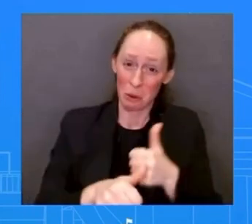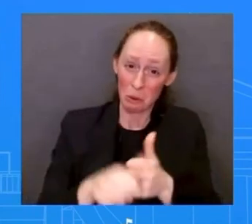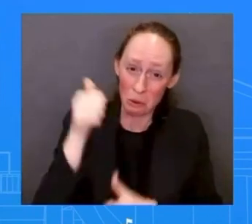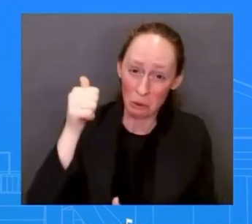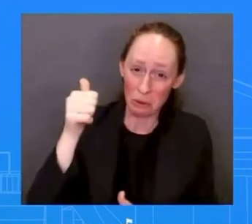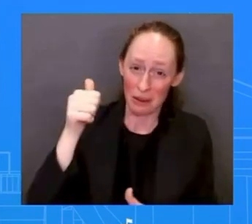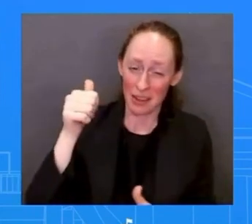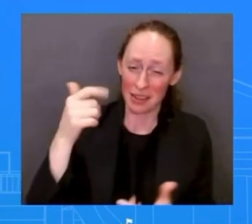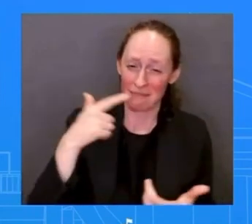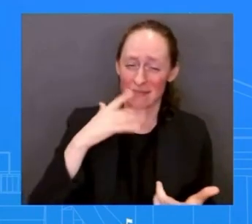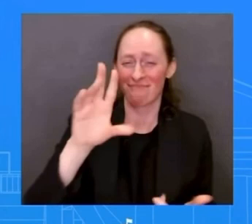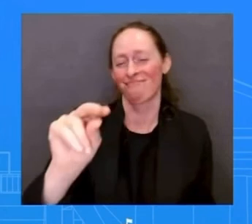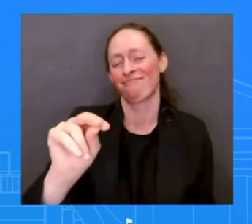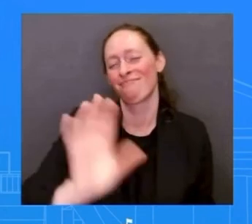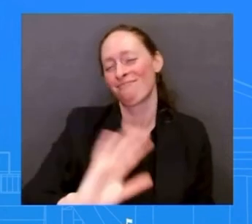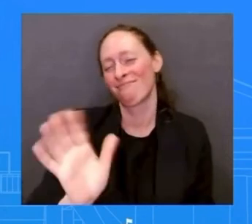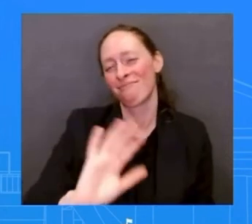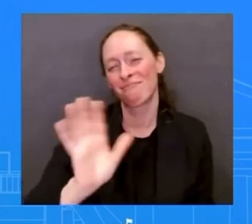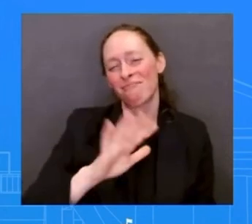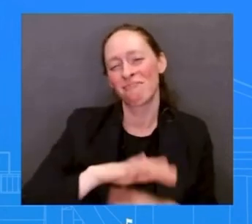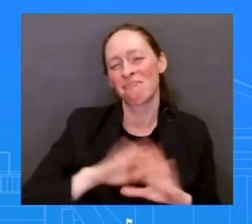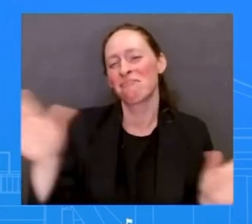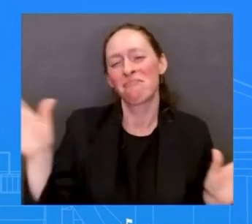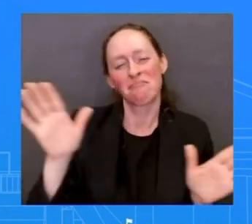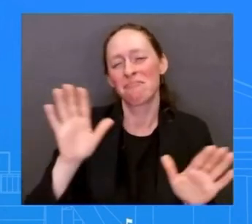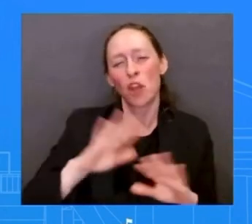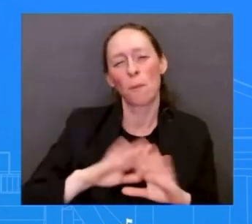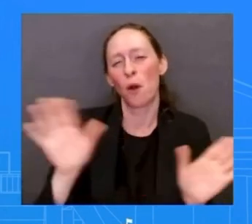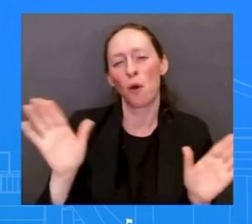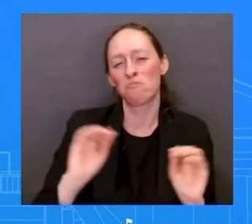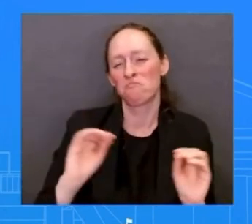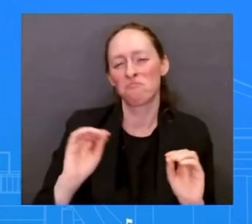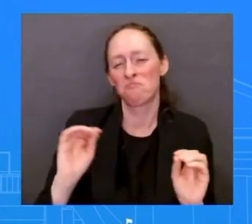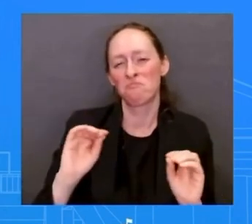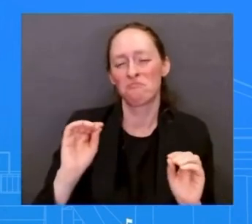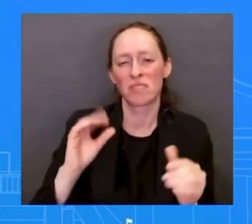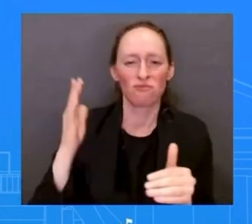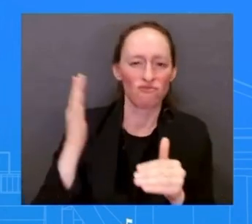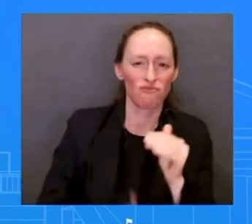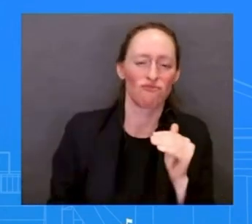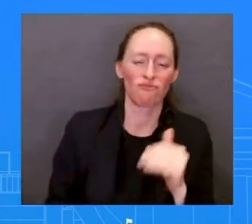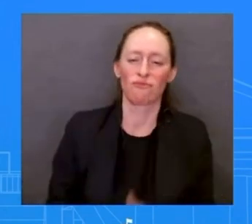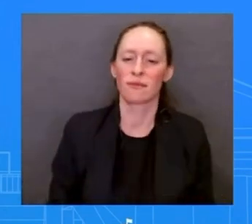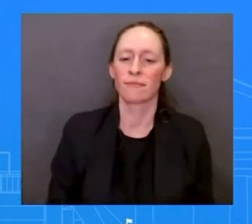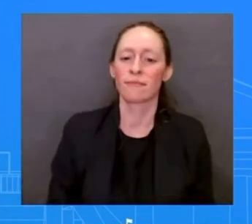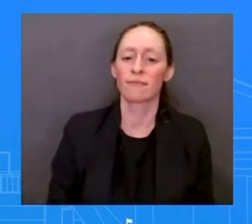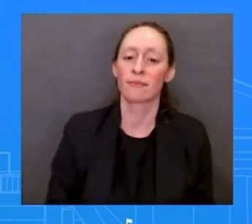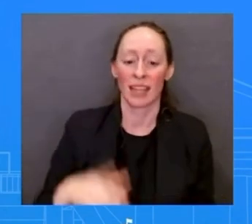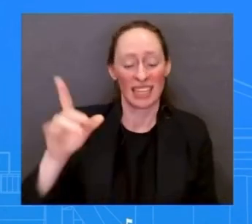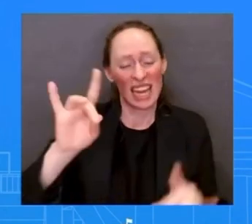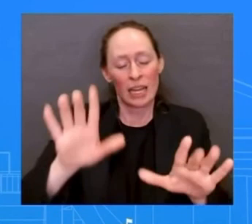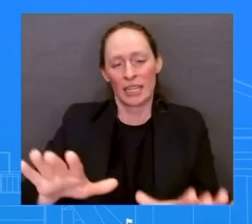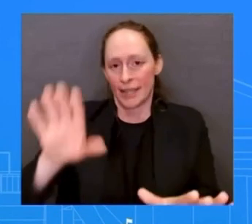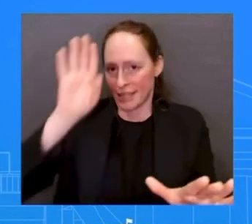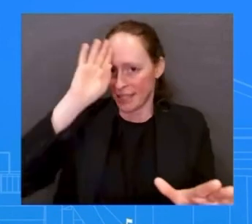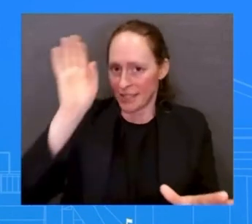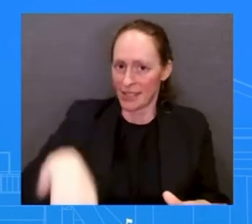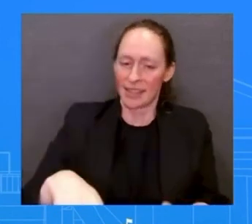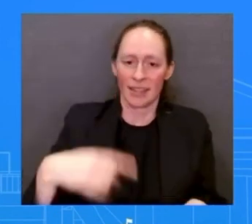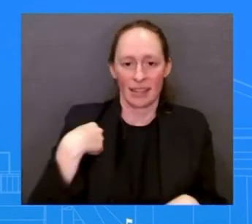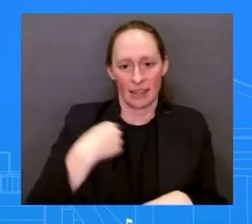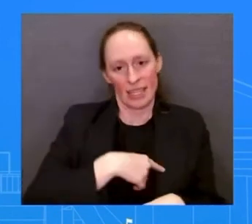of what he said at the end, which is he wanted to make sure that we remain vigilant against terrorism. And that's what he was laying out, right? The